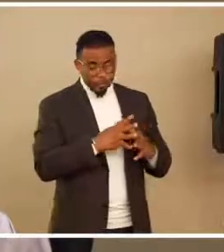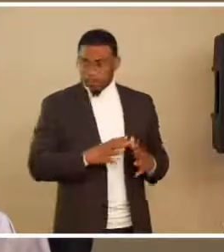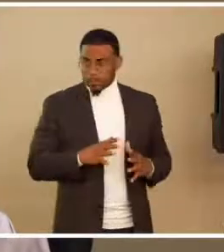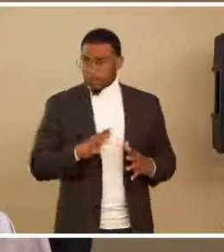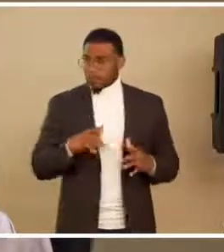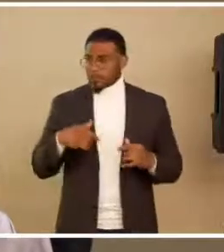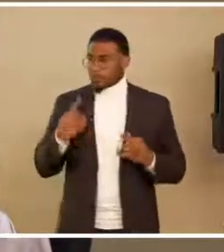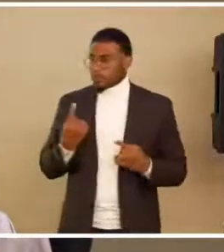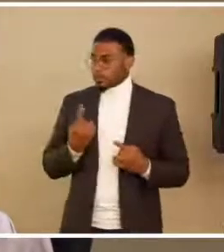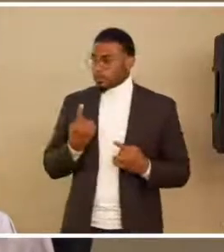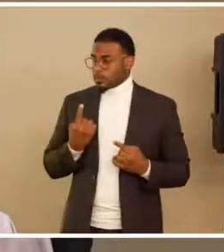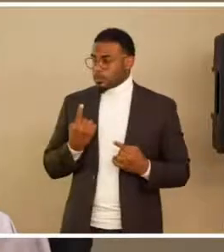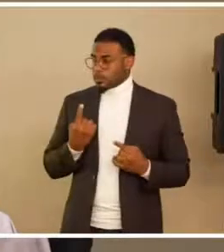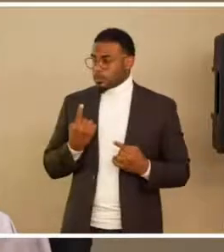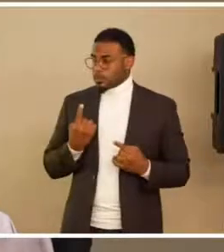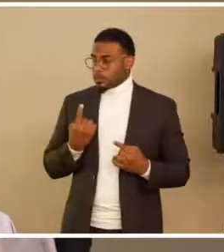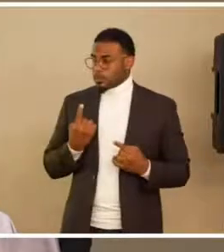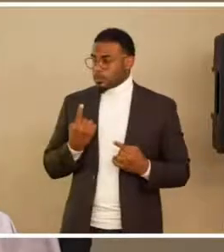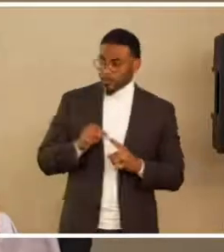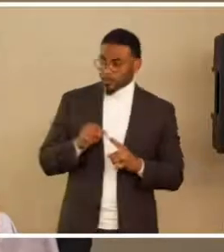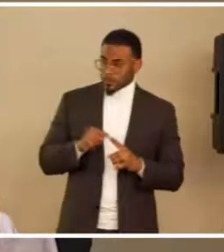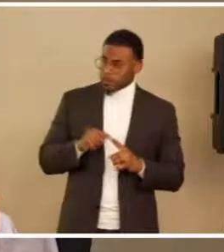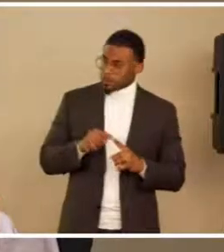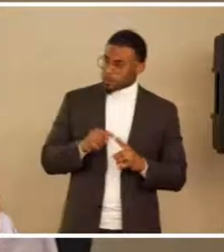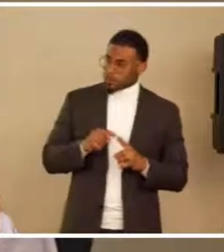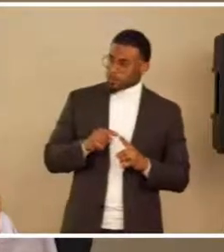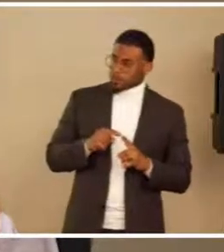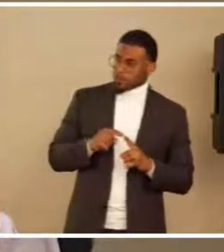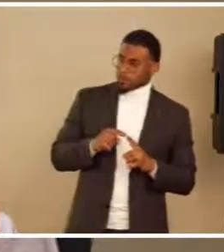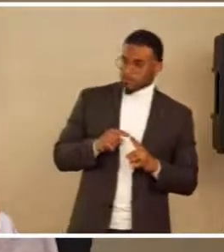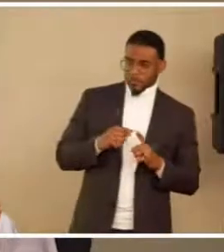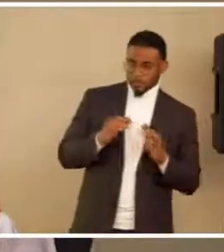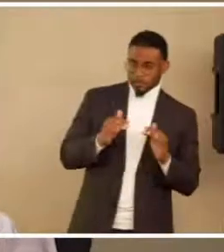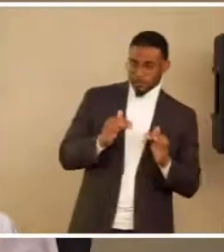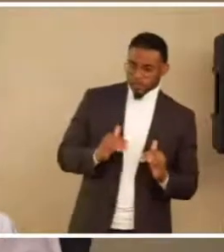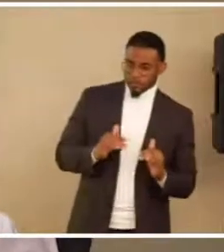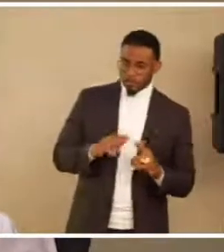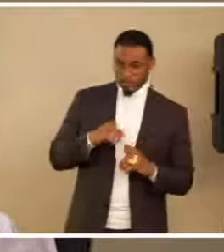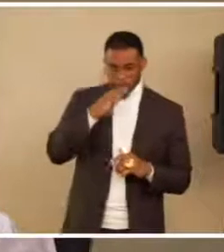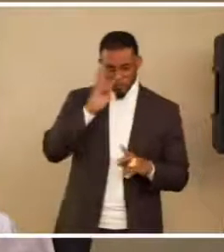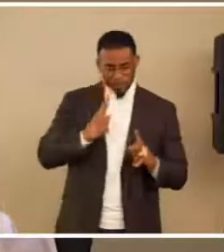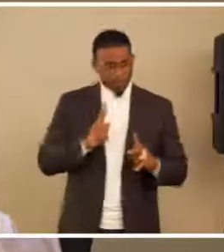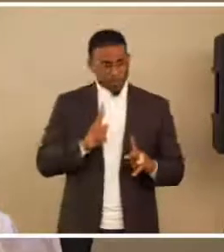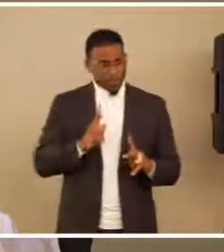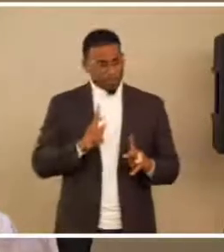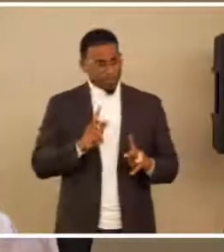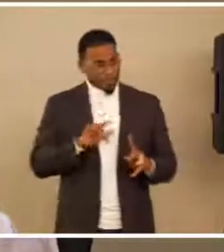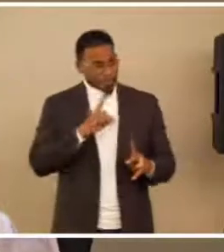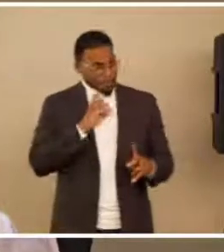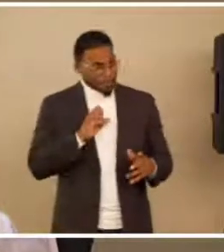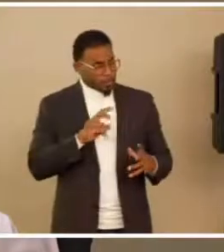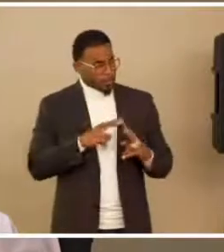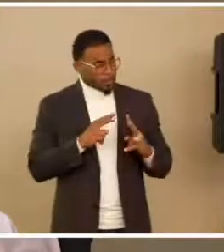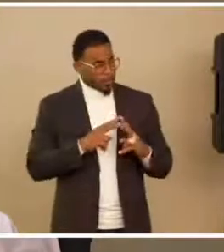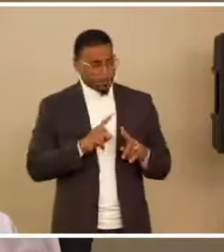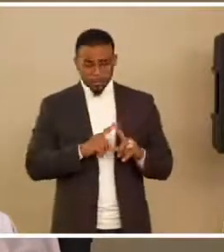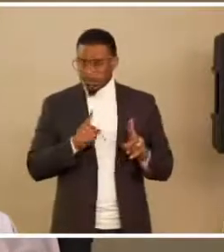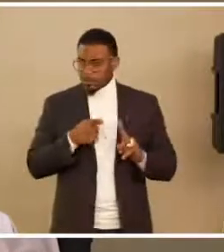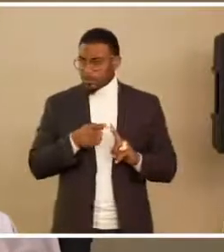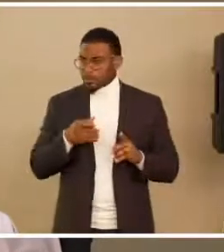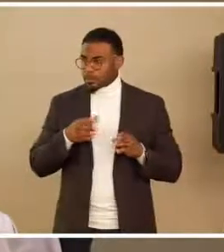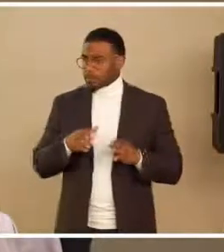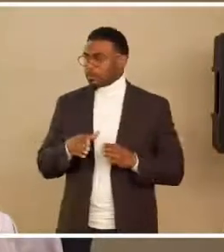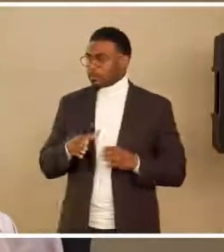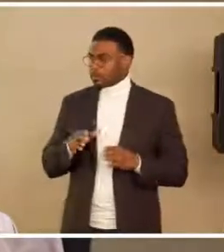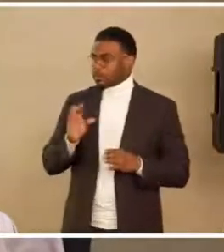have always belonged to the premium category of black people, and it was very different from the